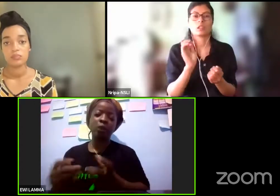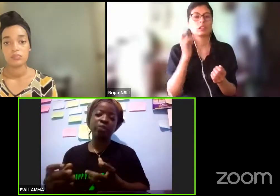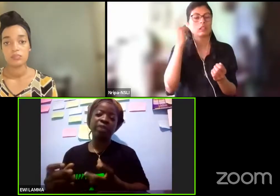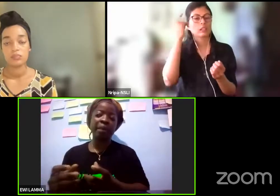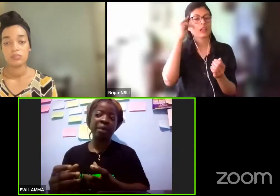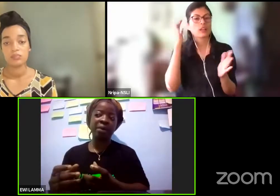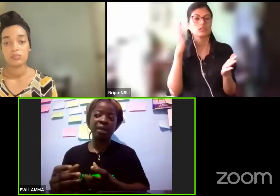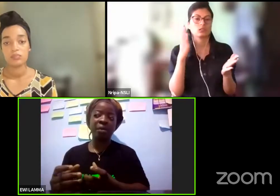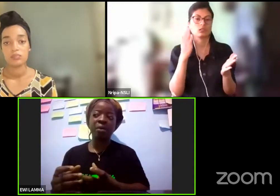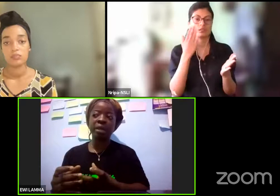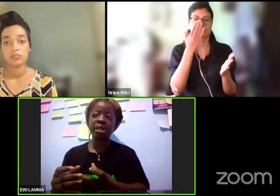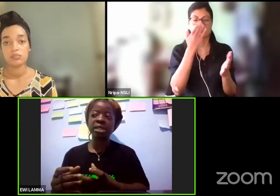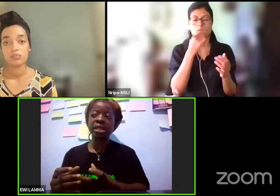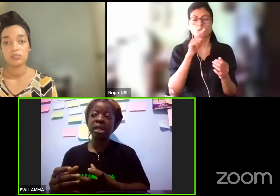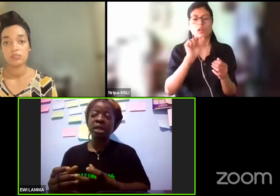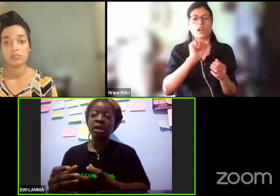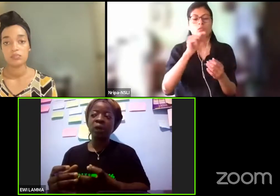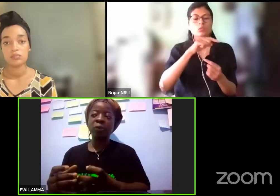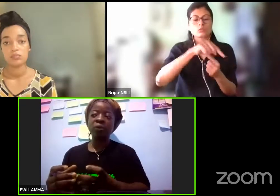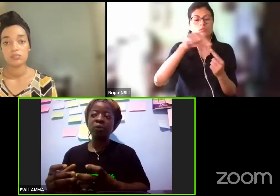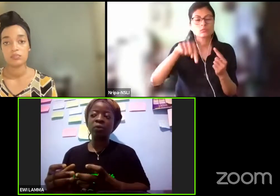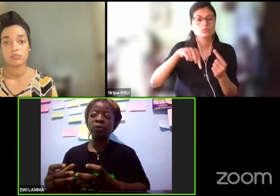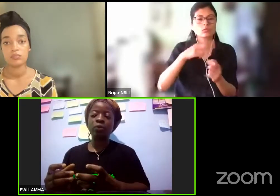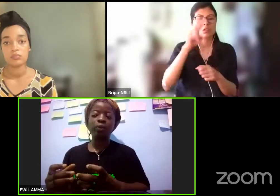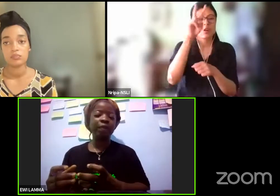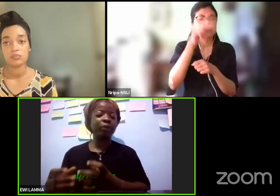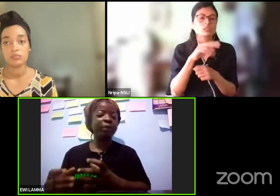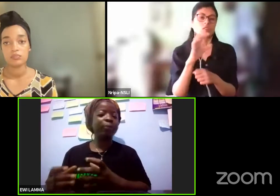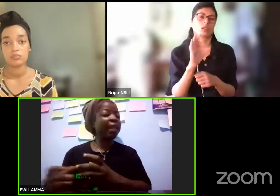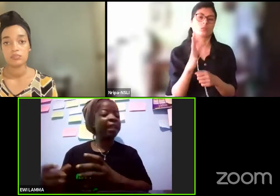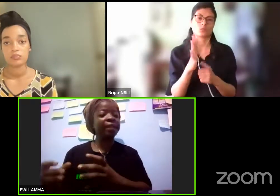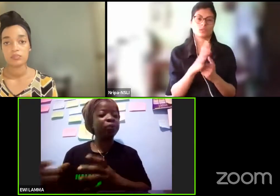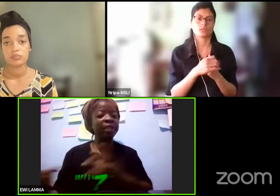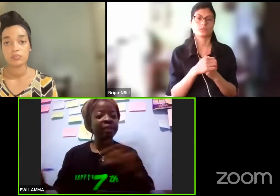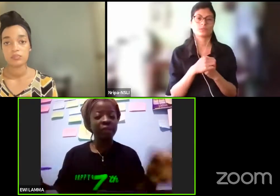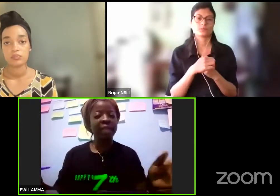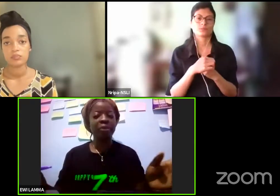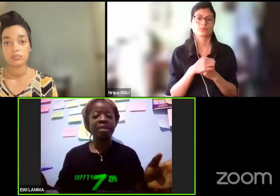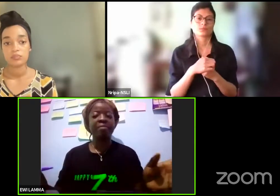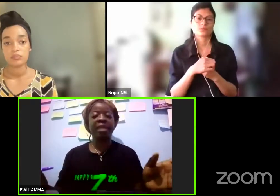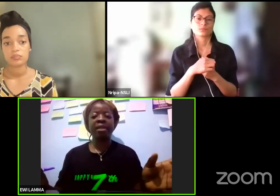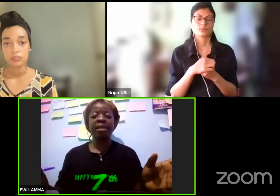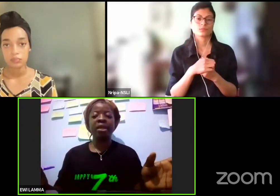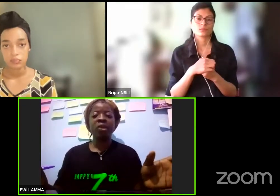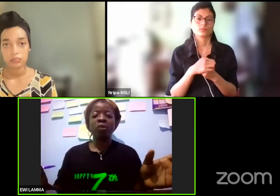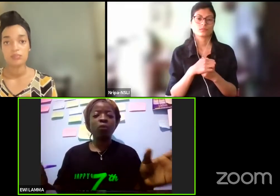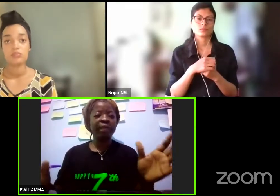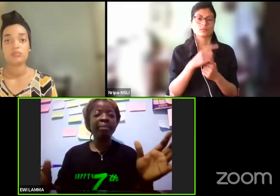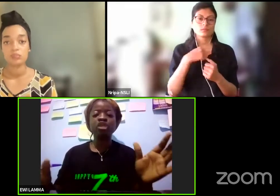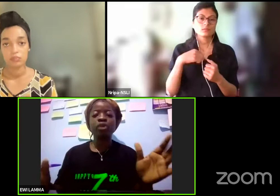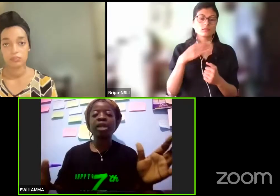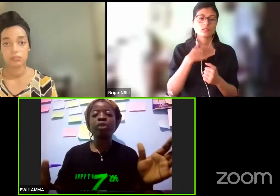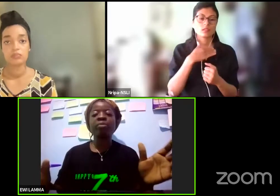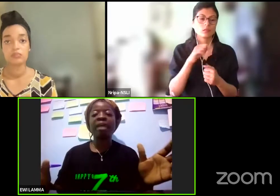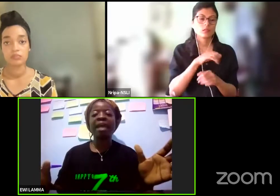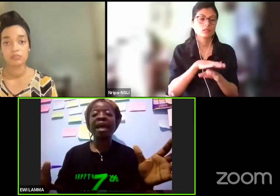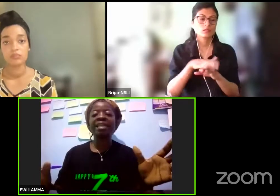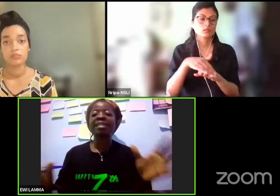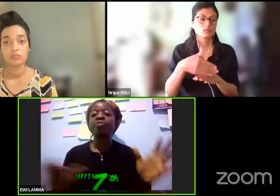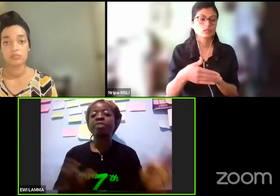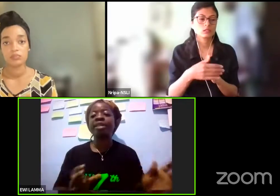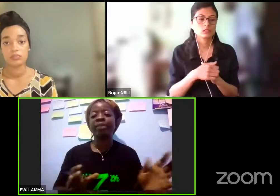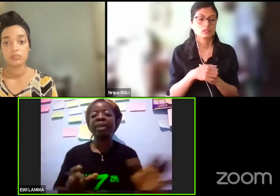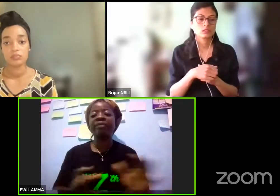the good thing about our work is we barely put them together with the men. We make sure that the women